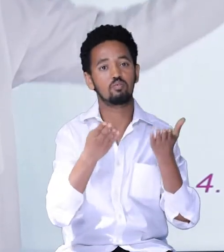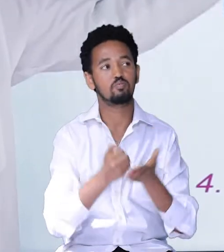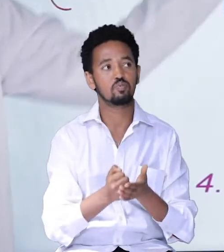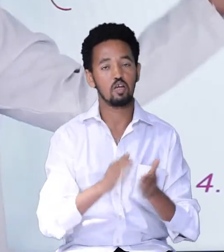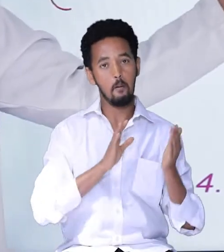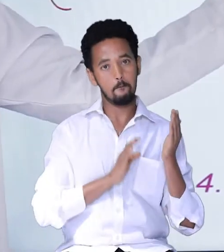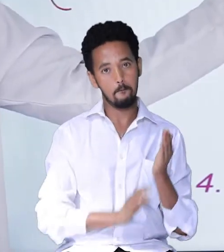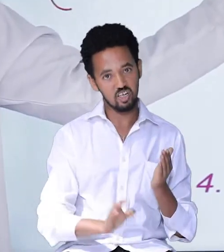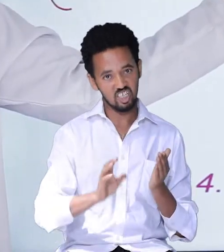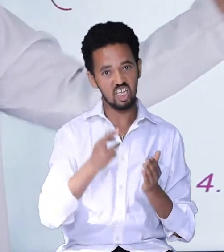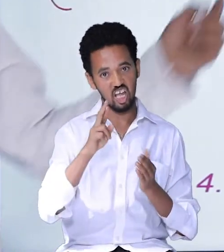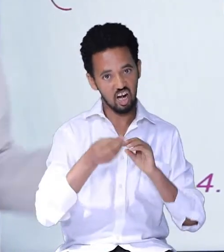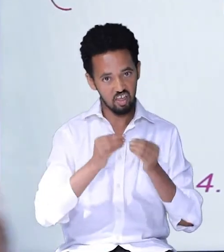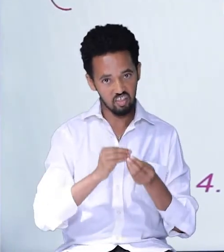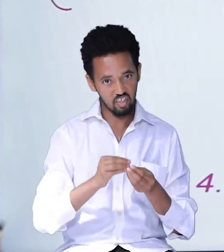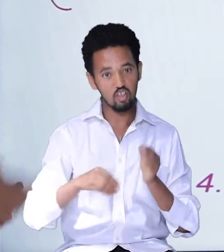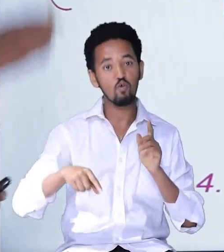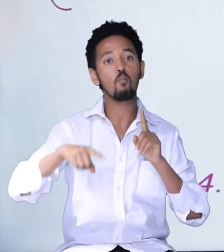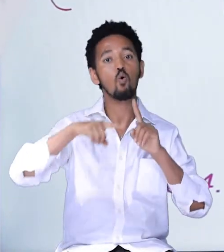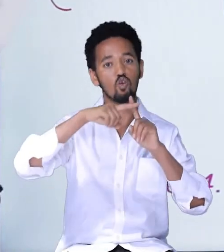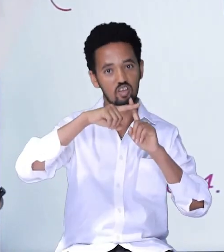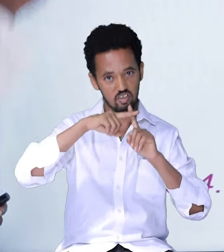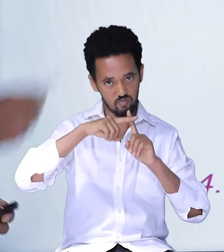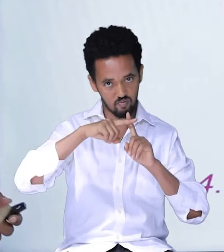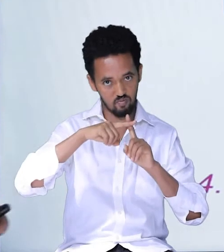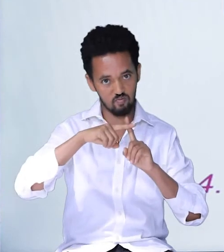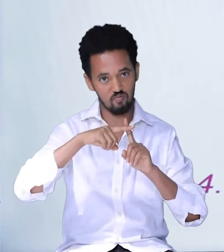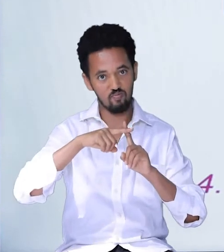birth rate has a positive sign.